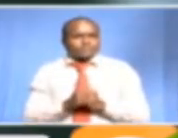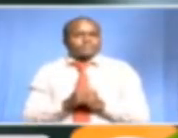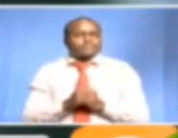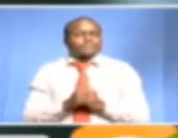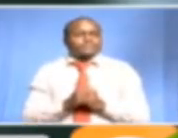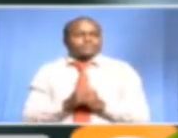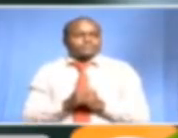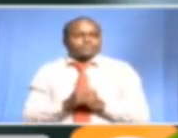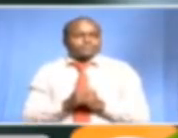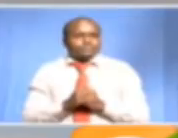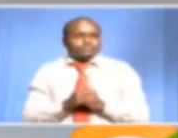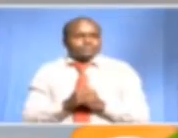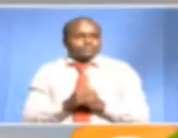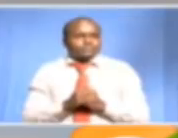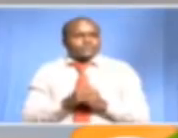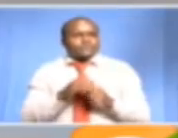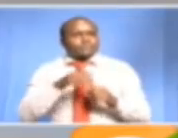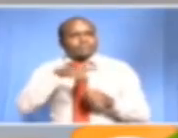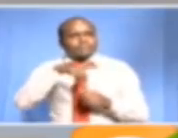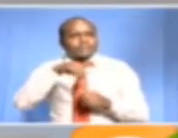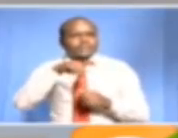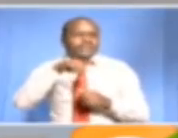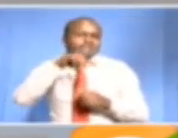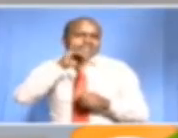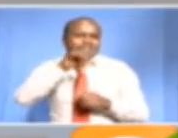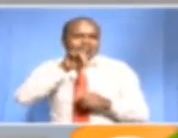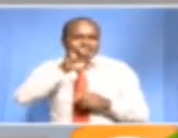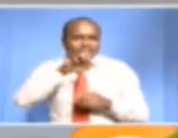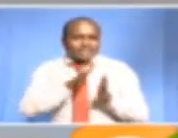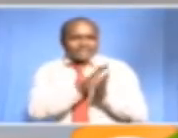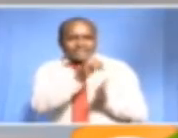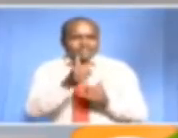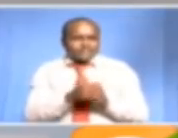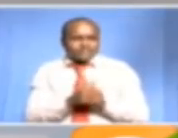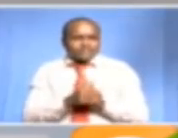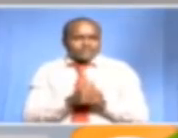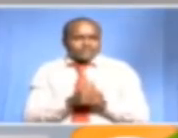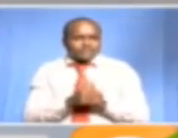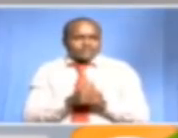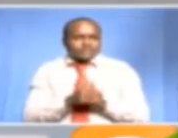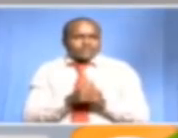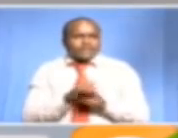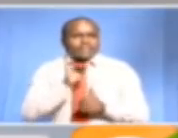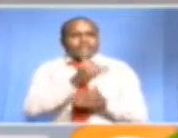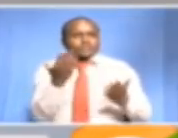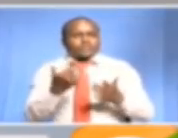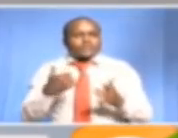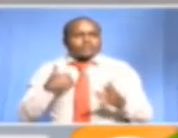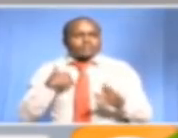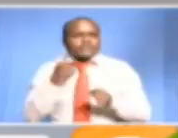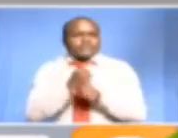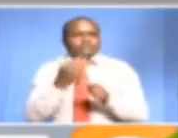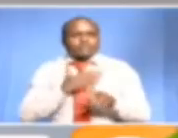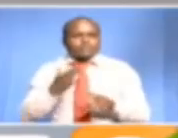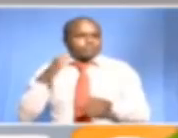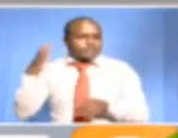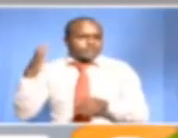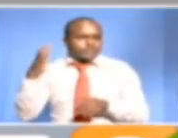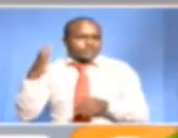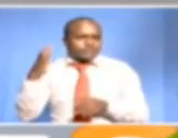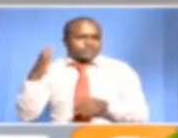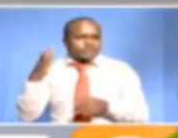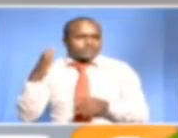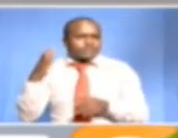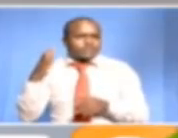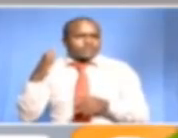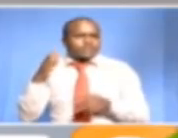and, you know. Princeton. Princeton, yes. Exactly. Yeah. So, yeah, that's why I did my master's. I did a Master of Science